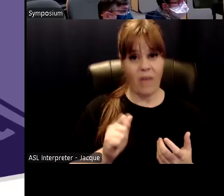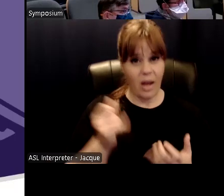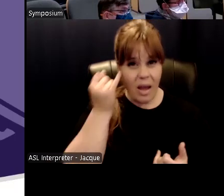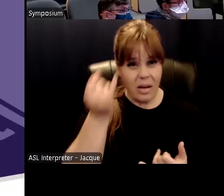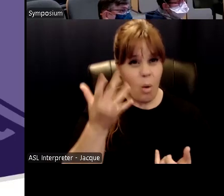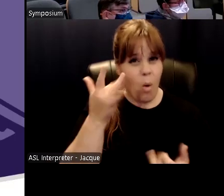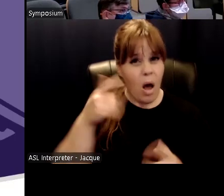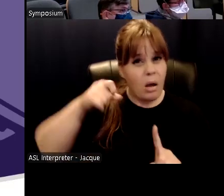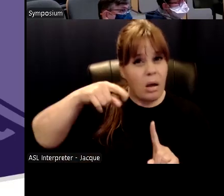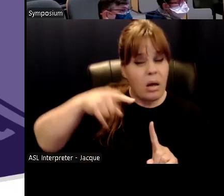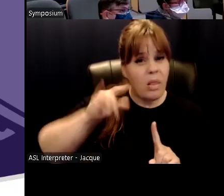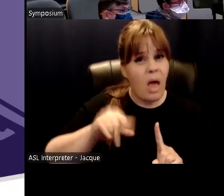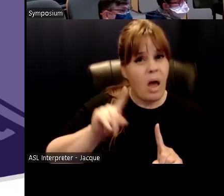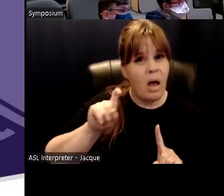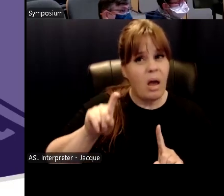And